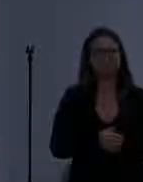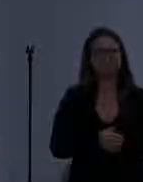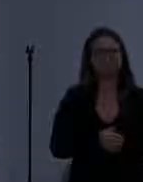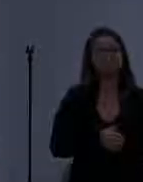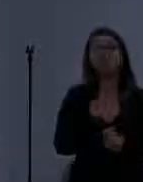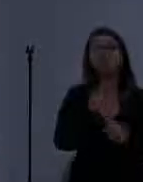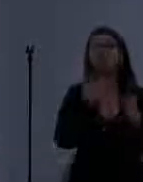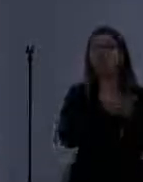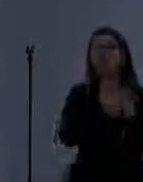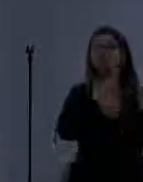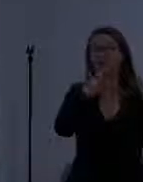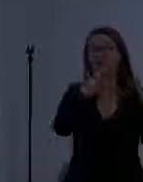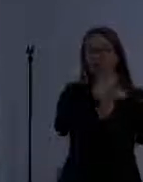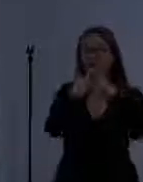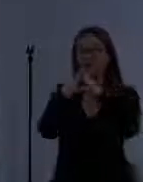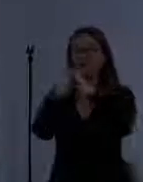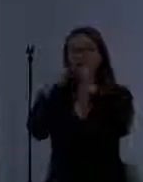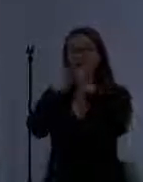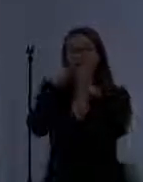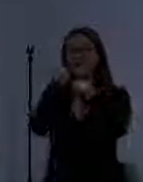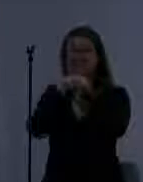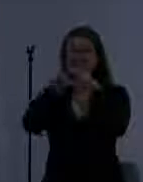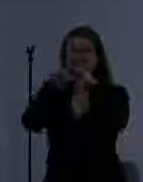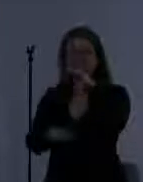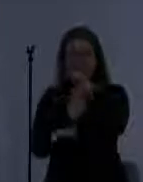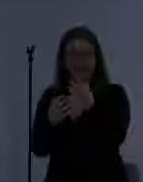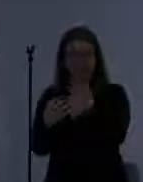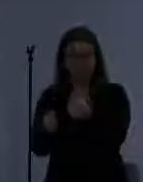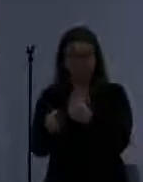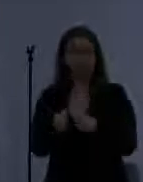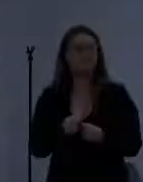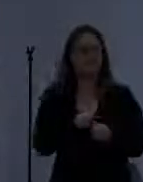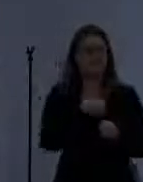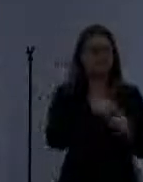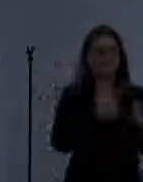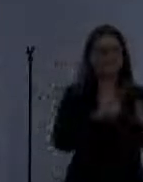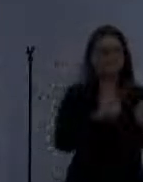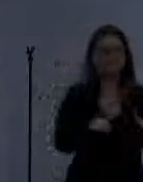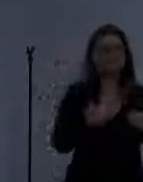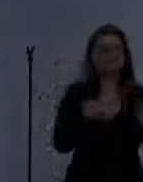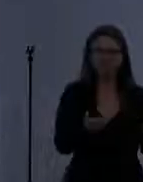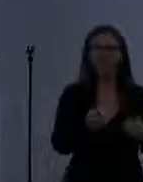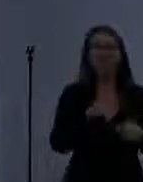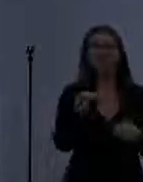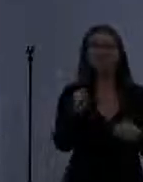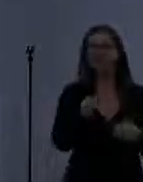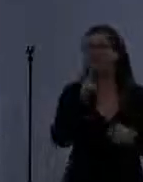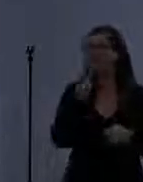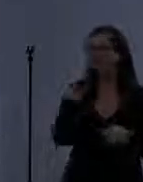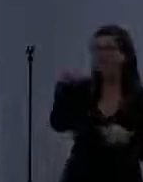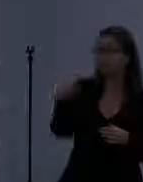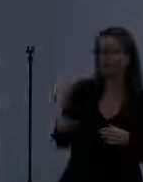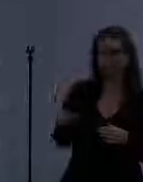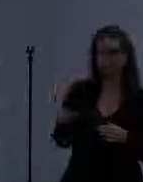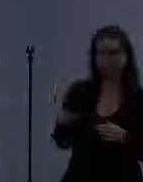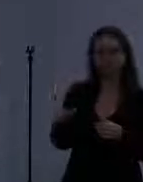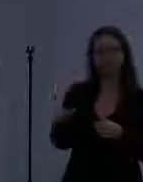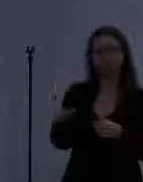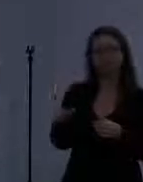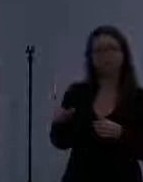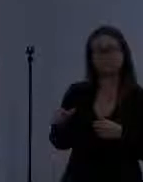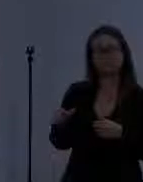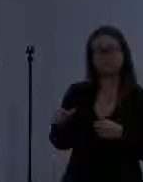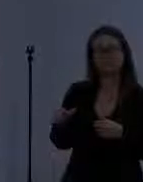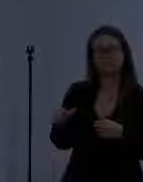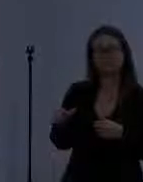on our website in one of the detailed documents there, where a provider advises a person and a family